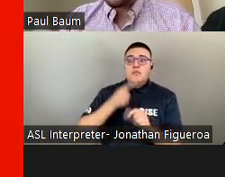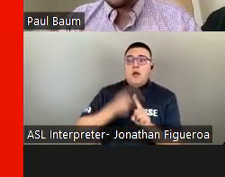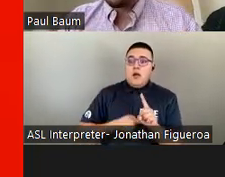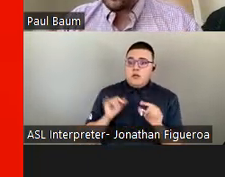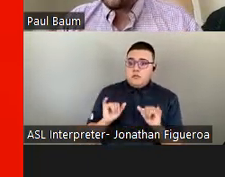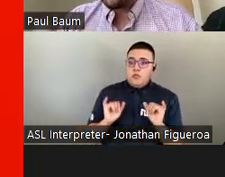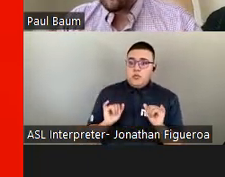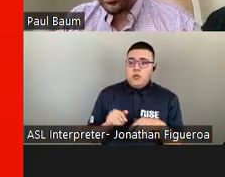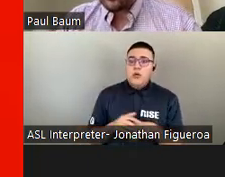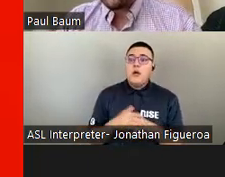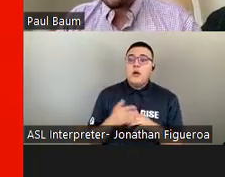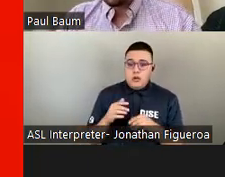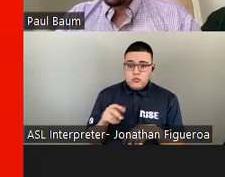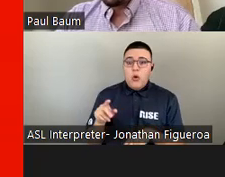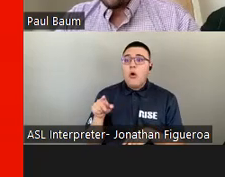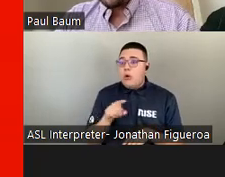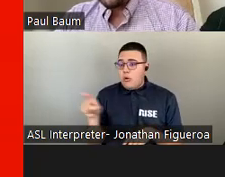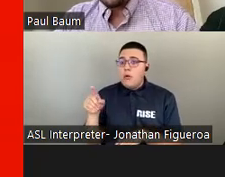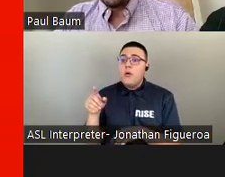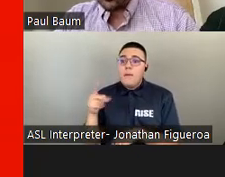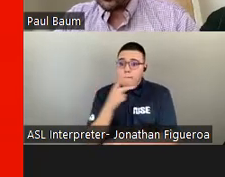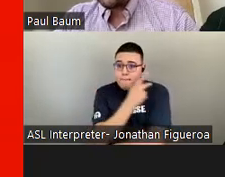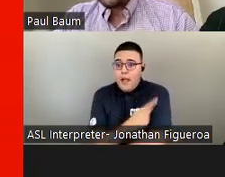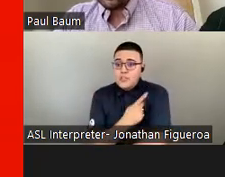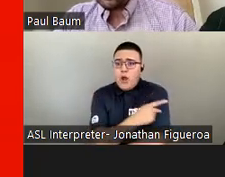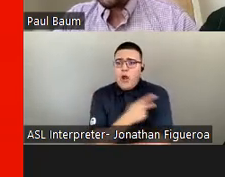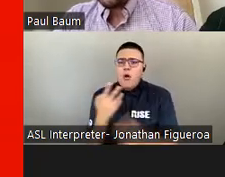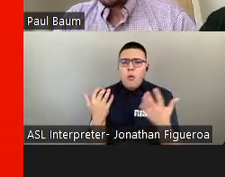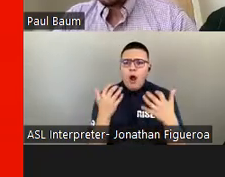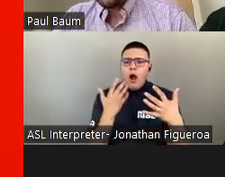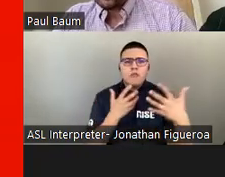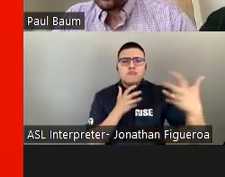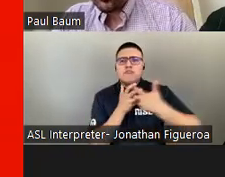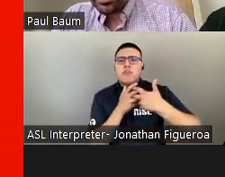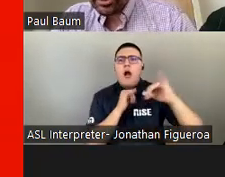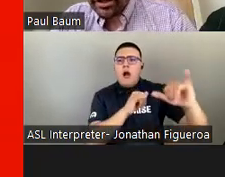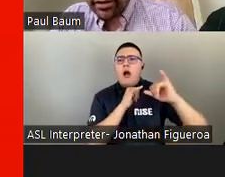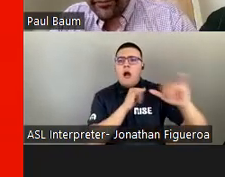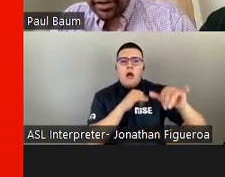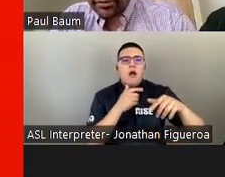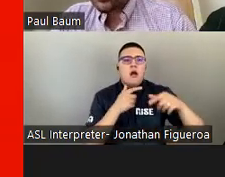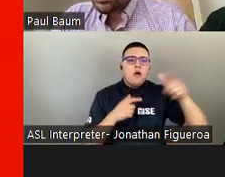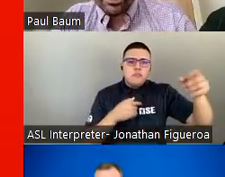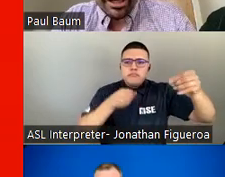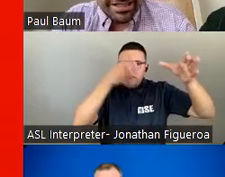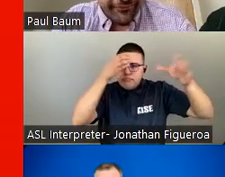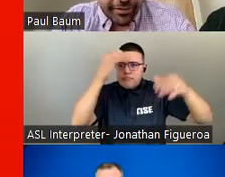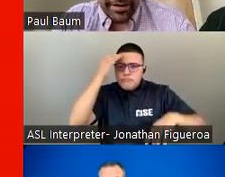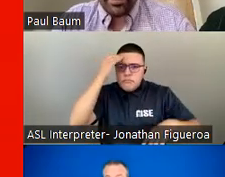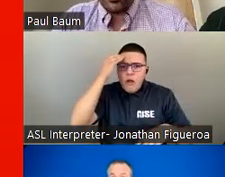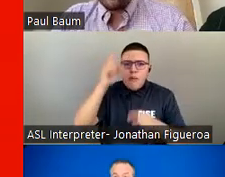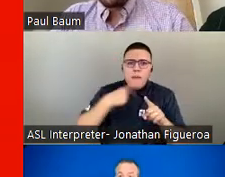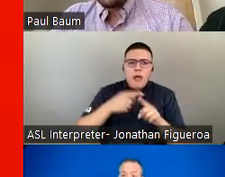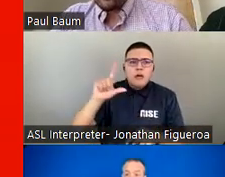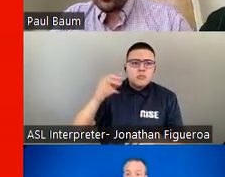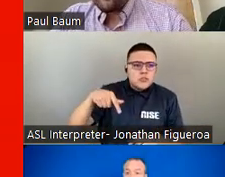continuously trying to find a provider with knowledge and experience working with transgender individuals, not just